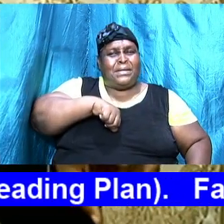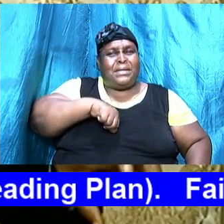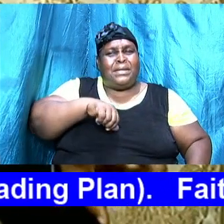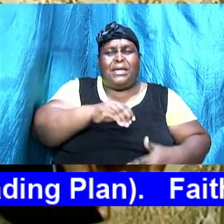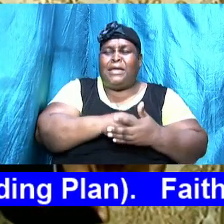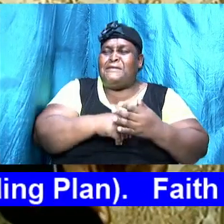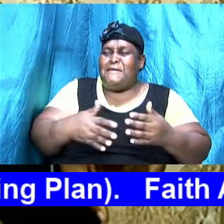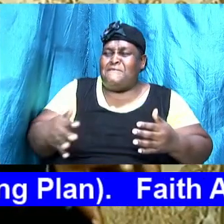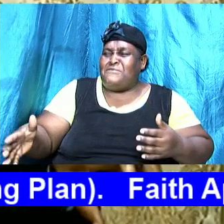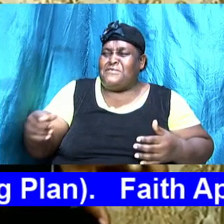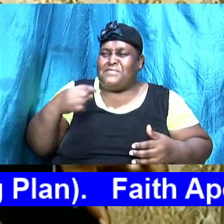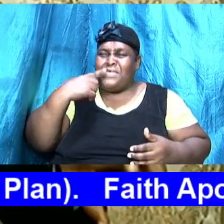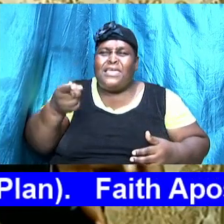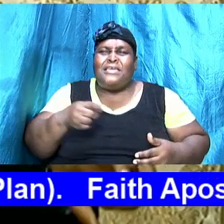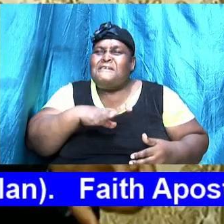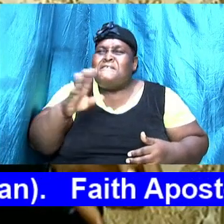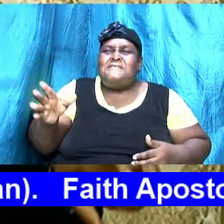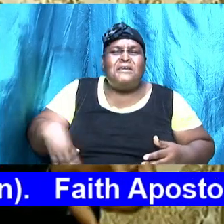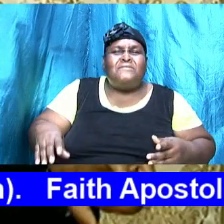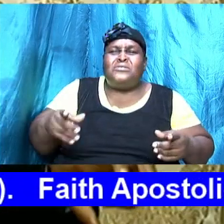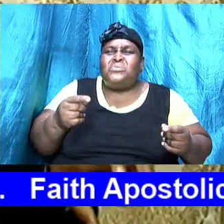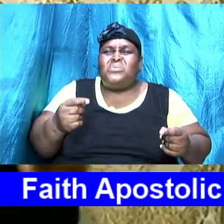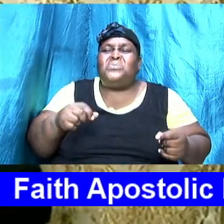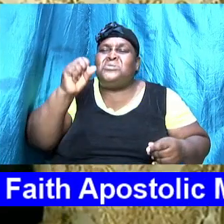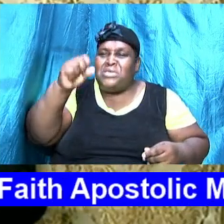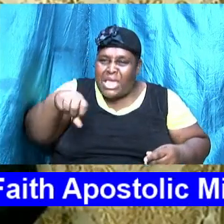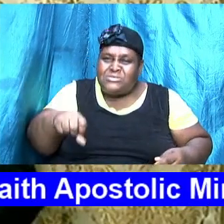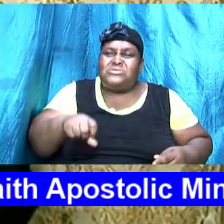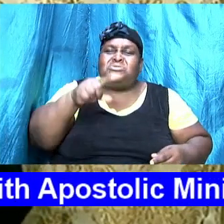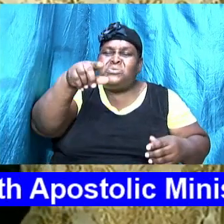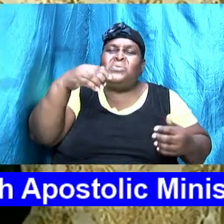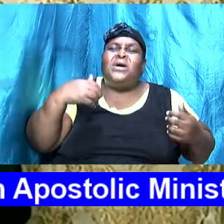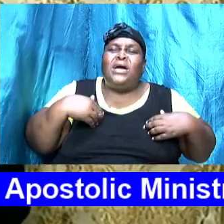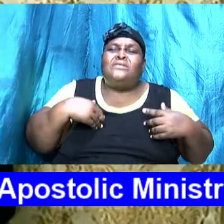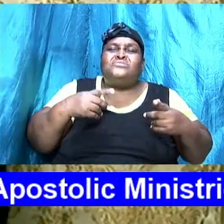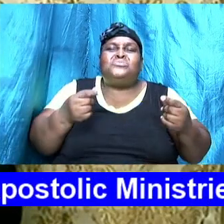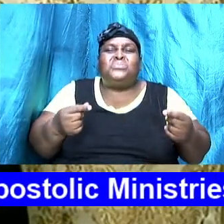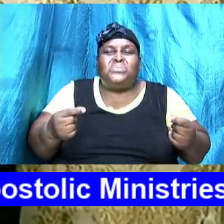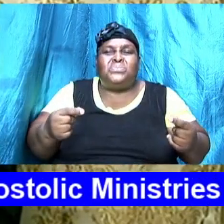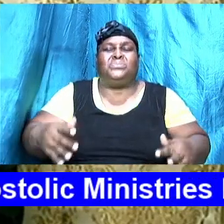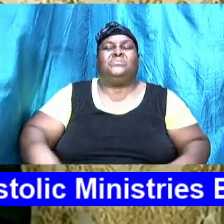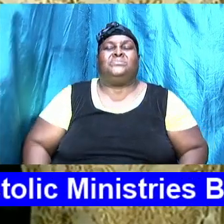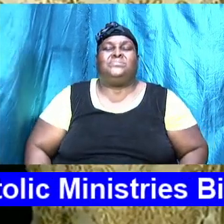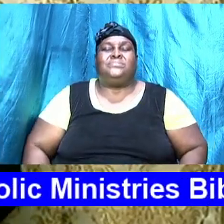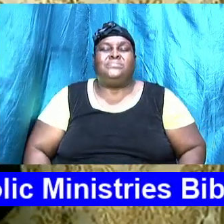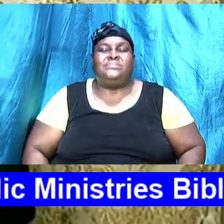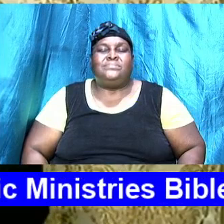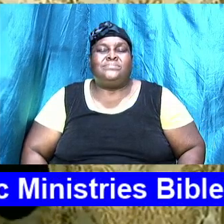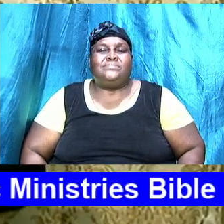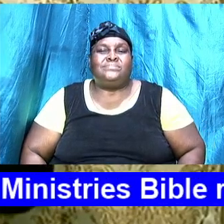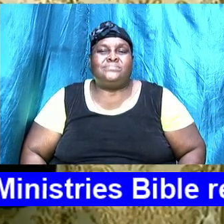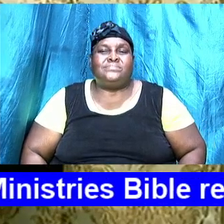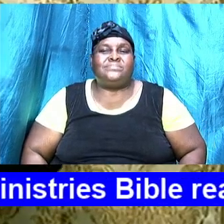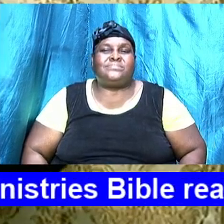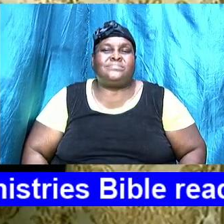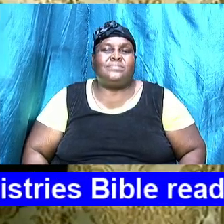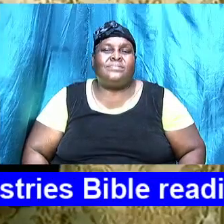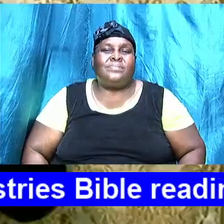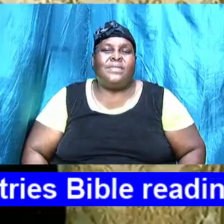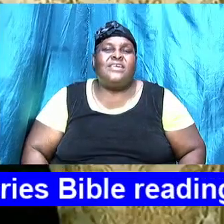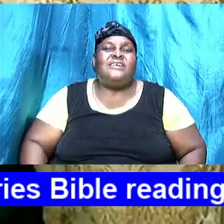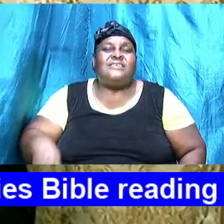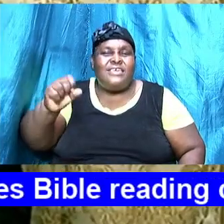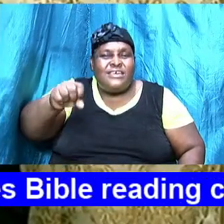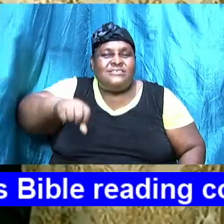never do that. Yes, you will have to do it. And there are some men that, well, let me not go there. But yes, it has